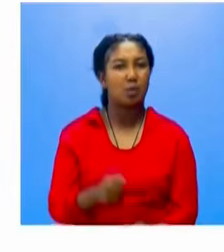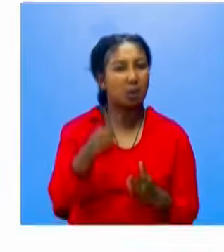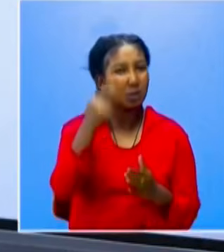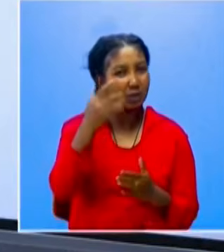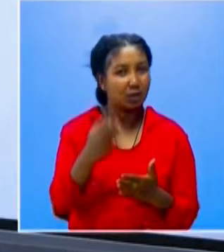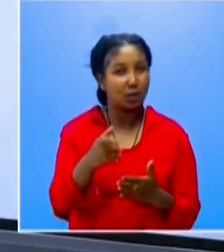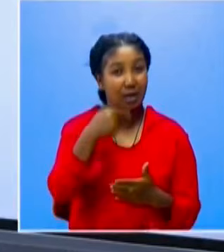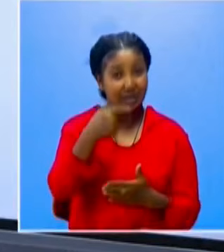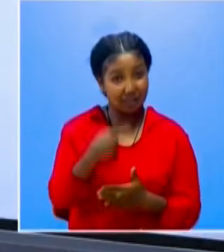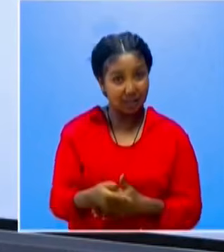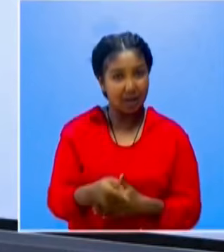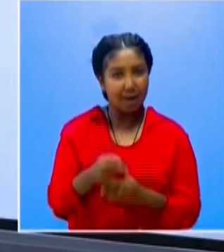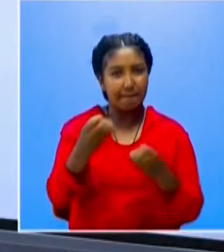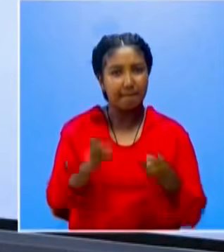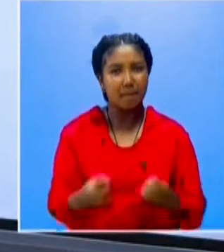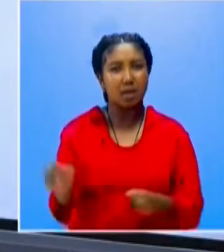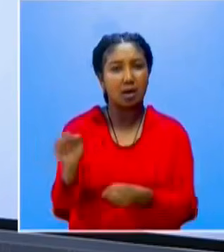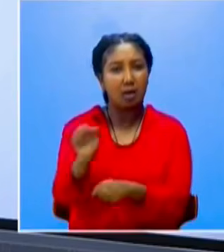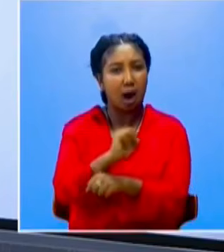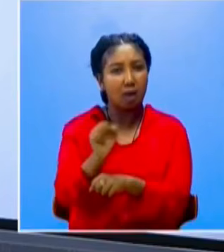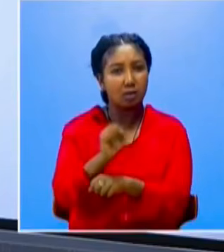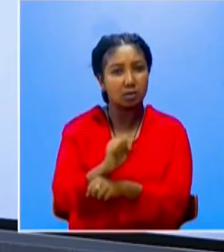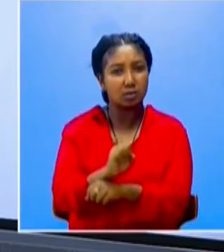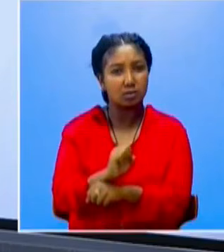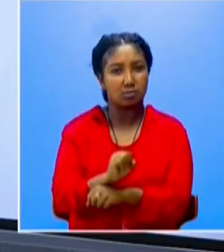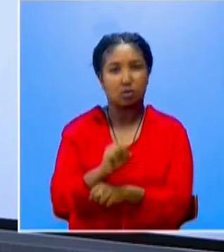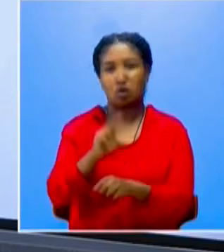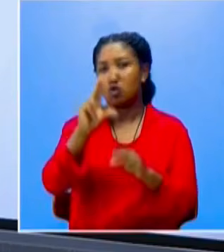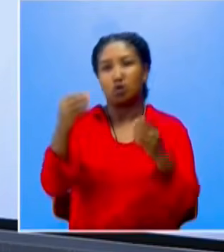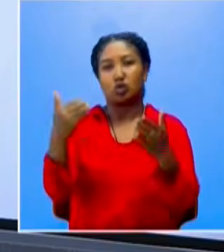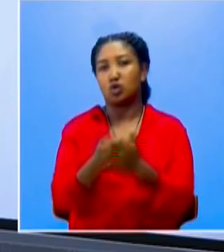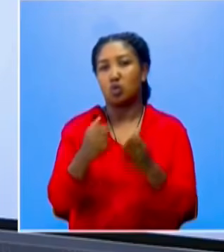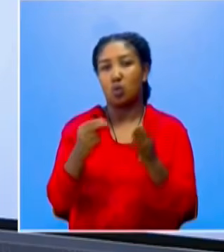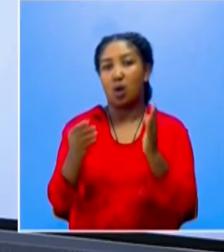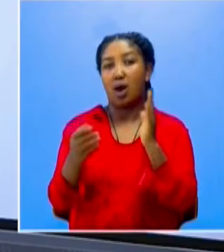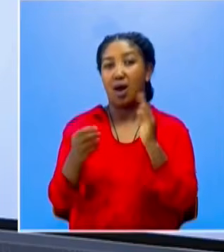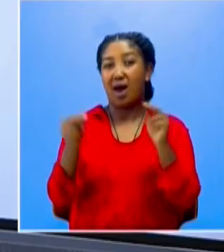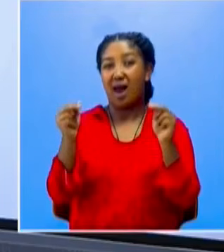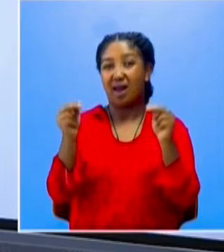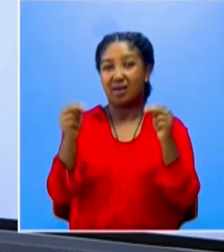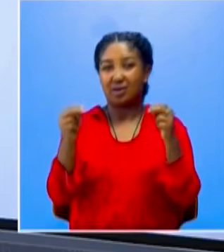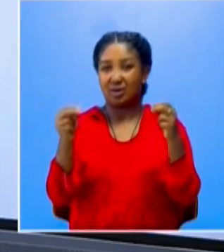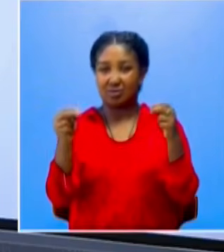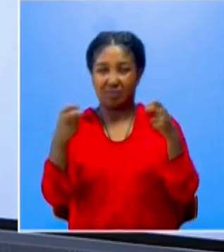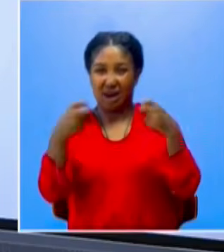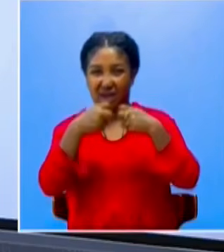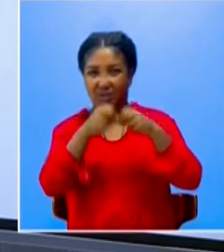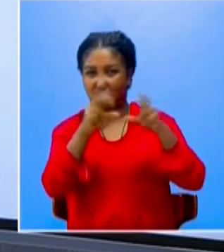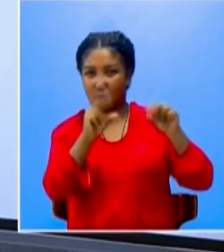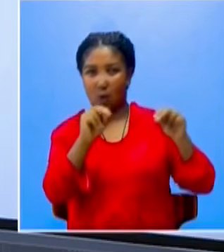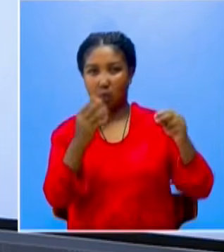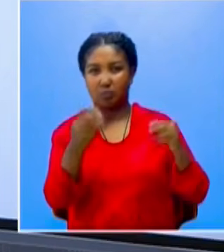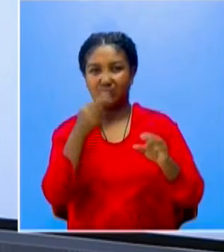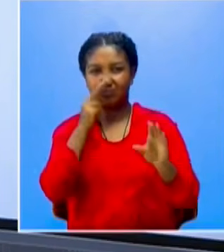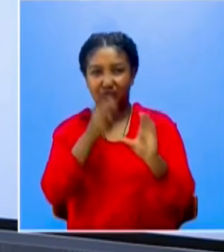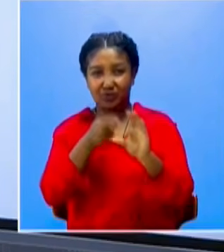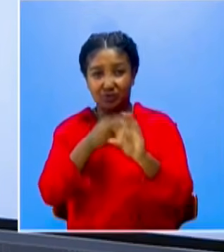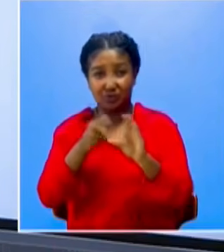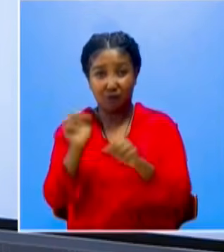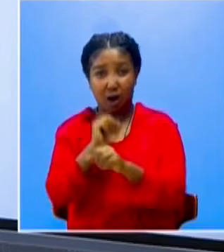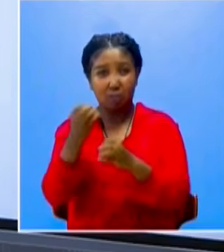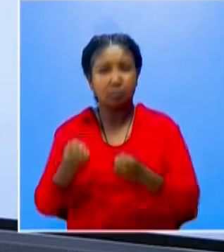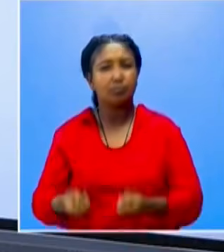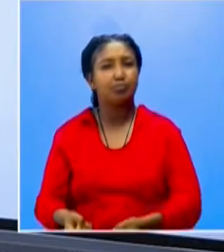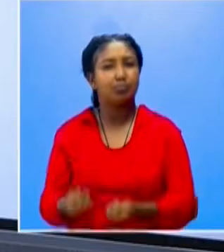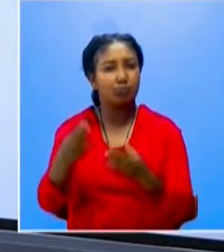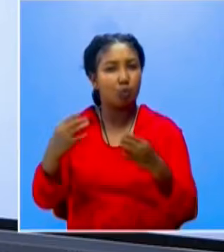When I say many cars, it's not the new electric cars. I'm talking about those cars that work with a fuel. What do you